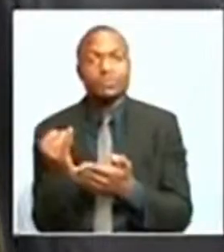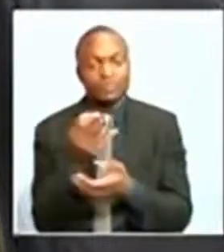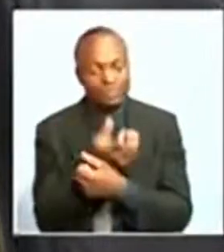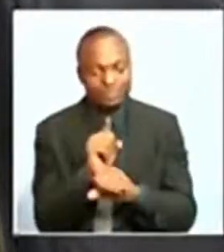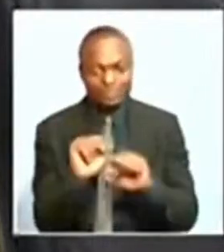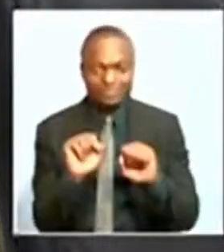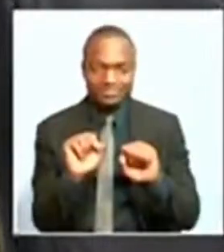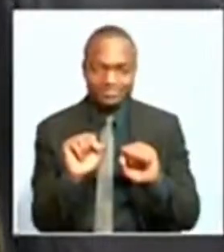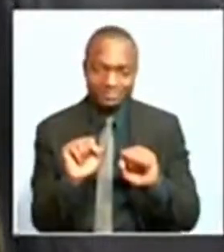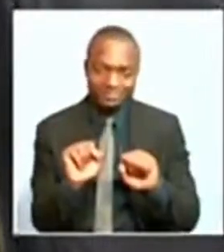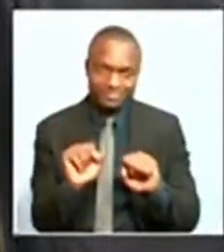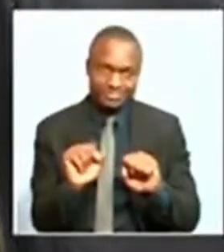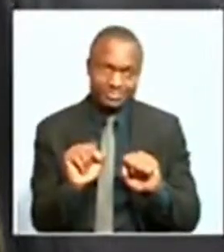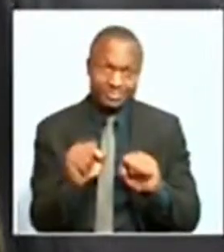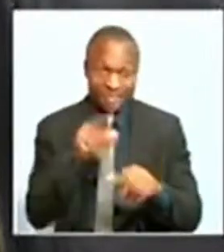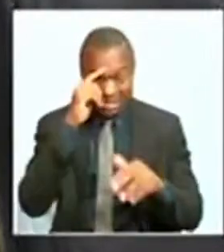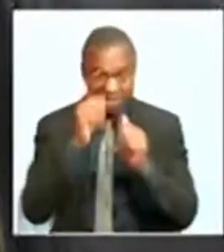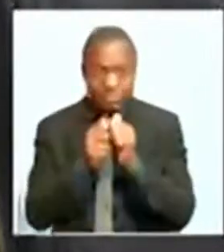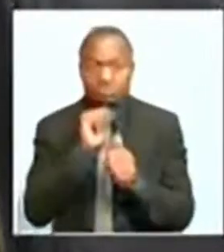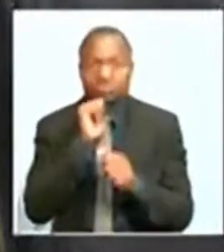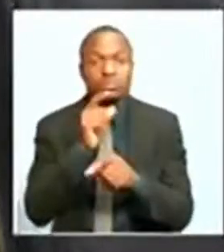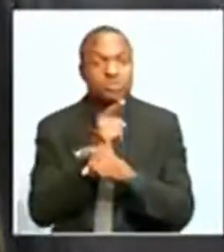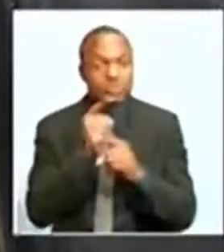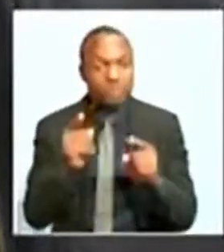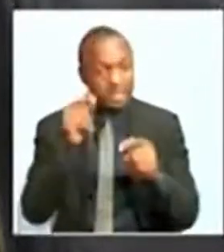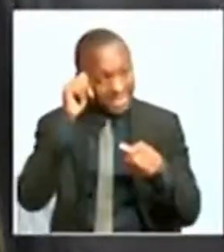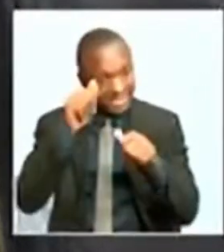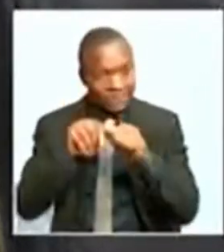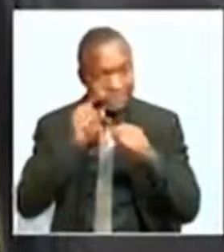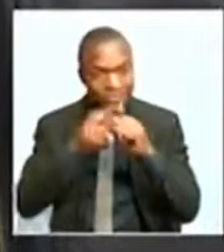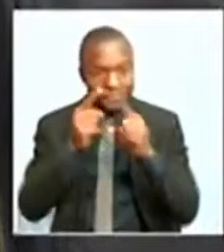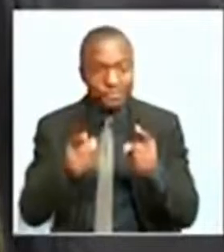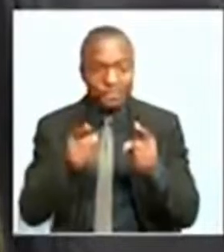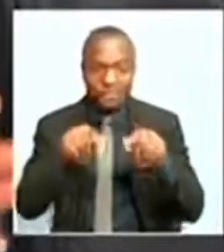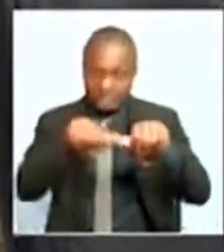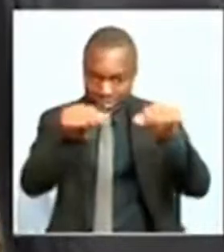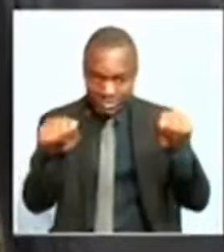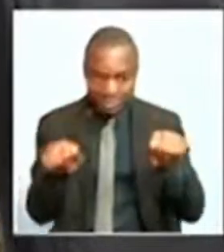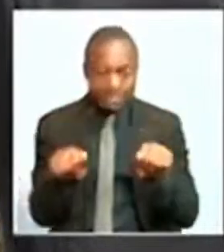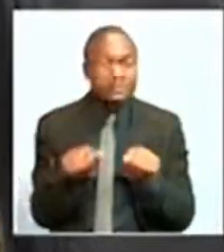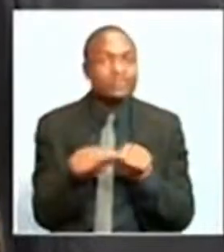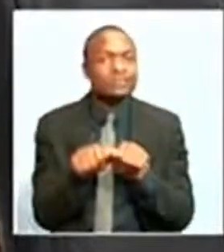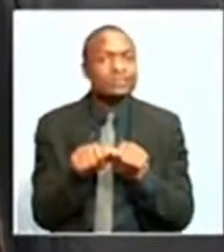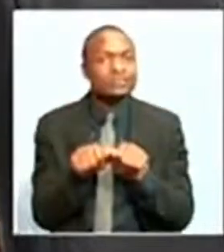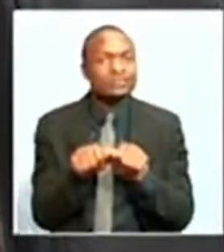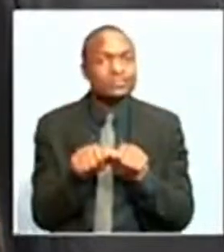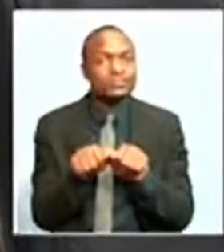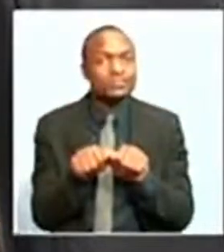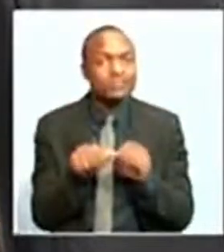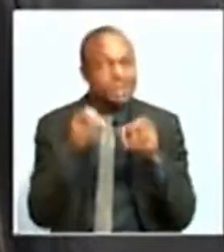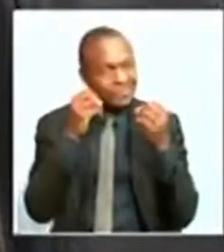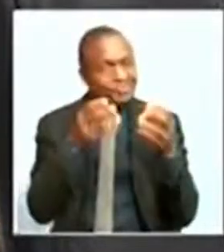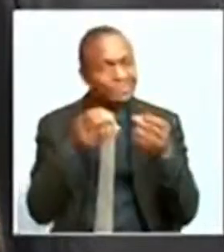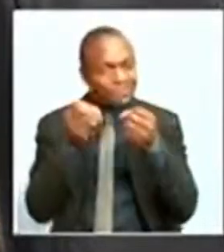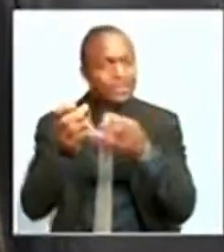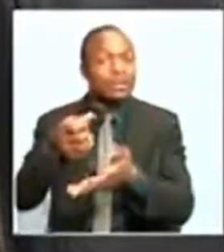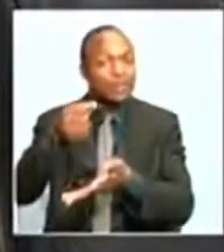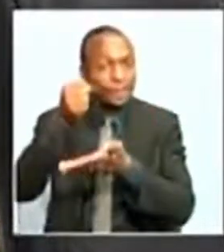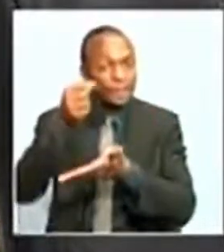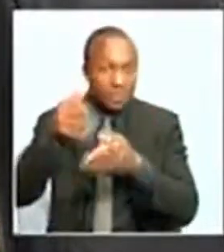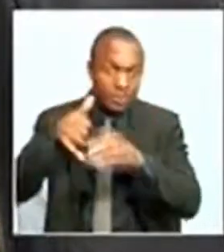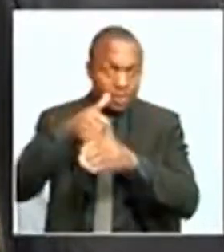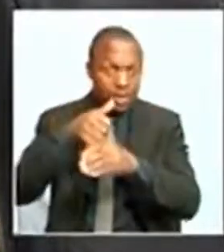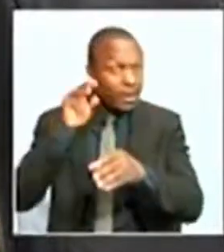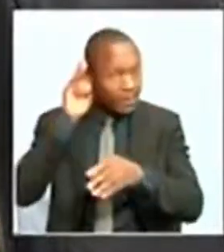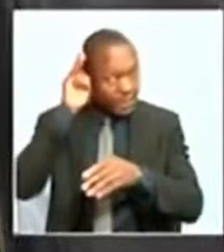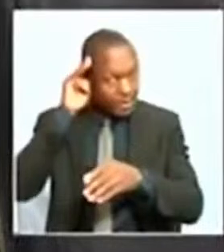resolved? Yeah, because it's not just on the treaties, but I think generally on most of the budgets, including the